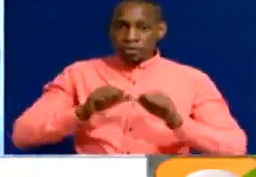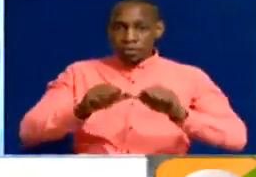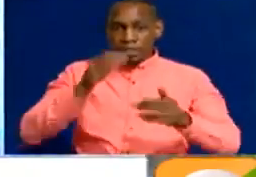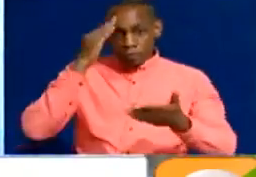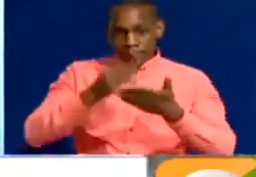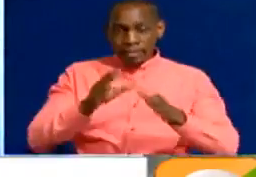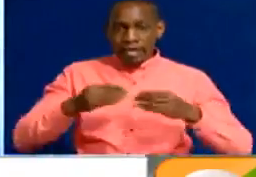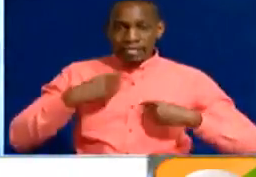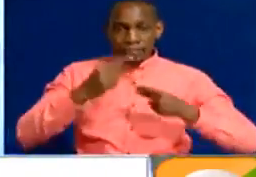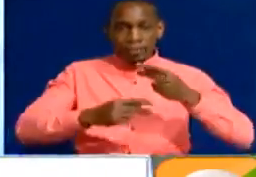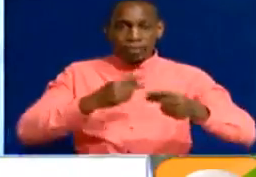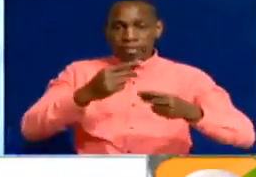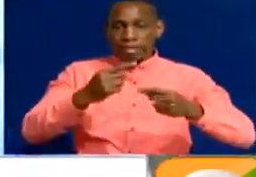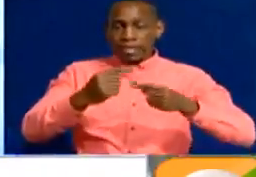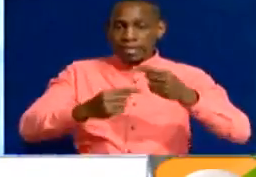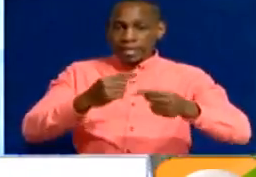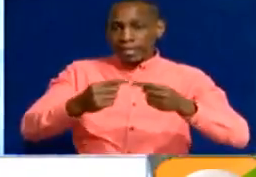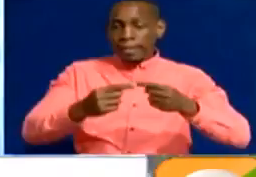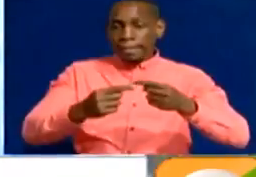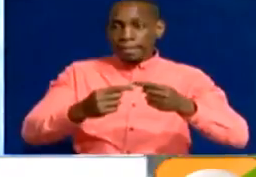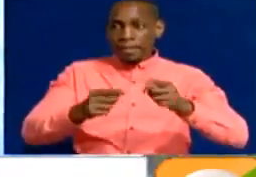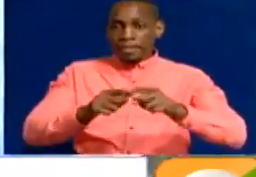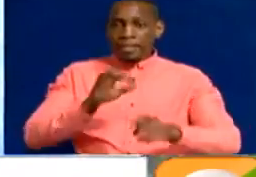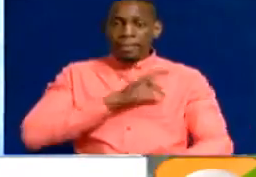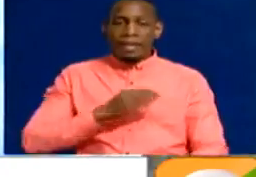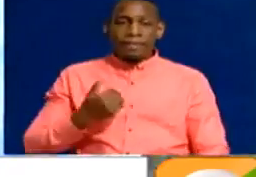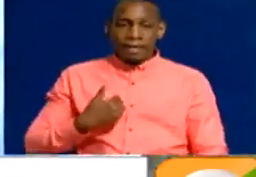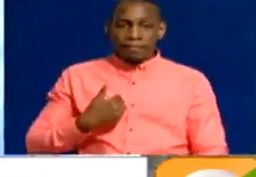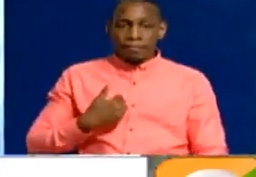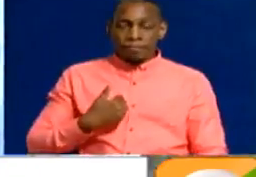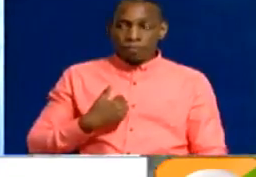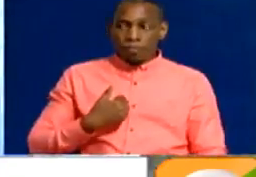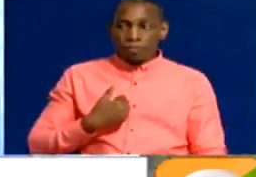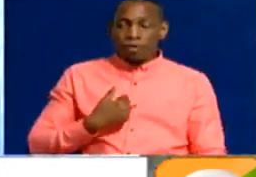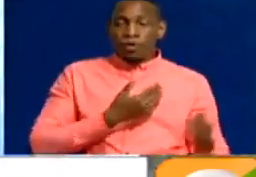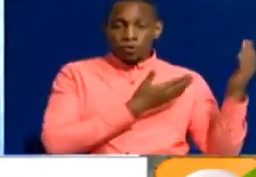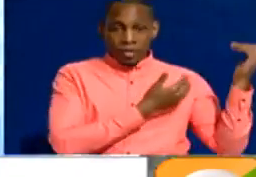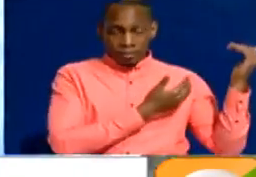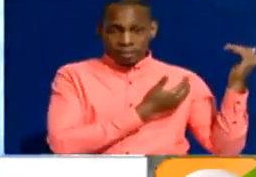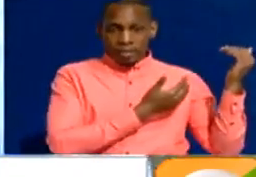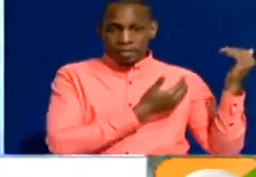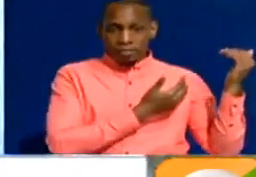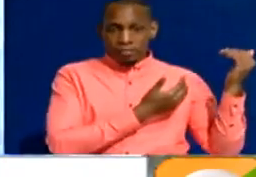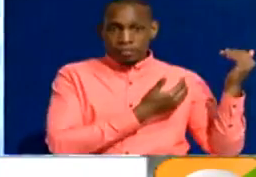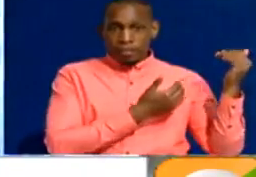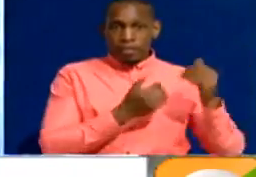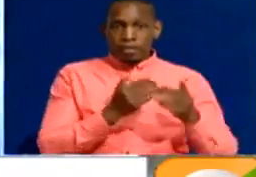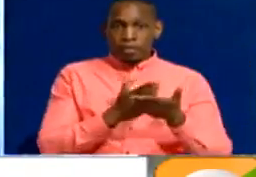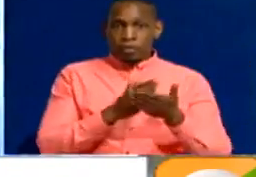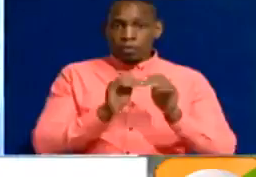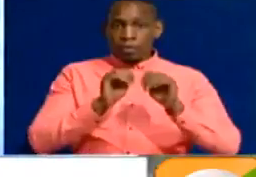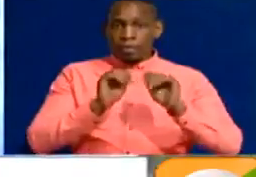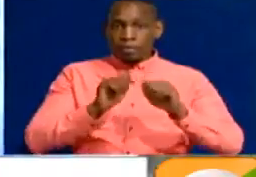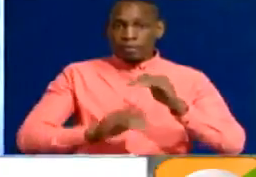faith, allow this process to take over and bear the fruits that we expect it to do, whereby we gain at